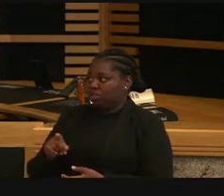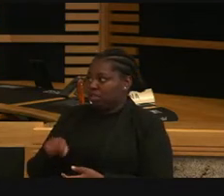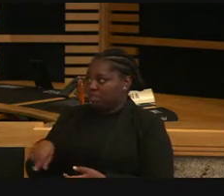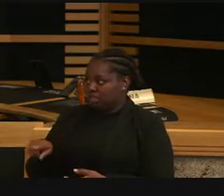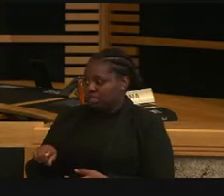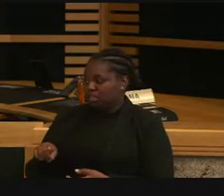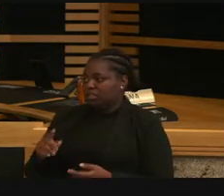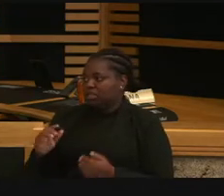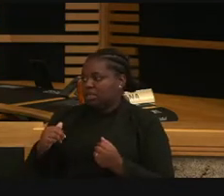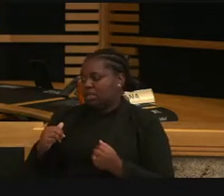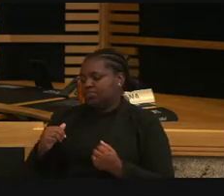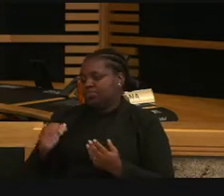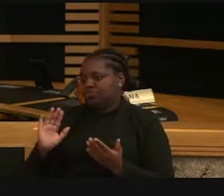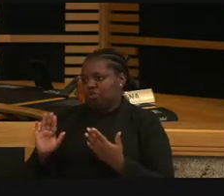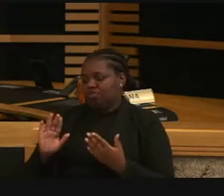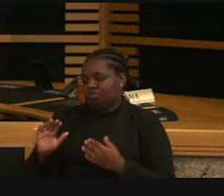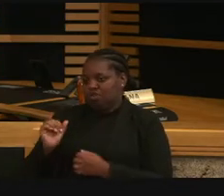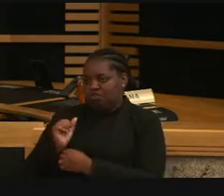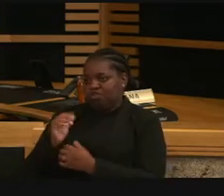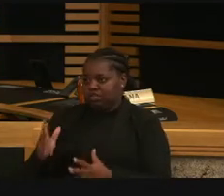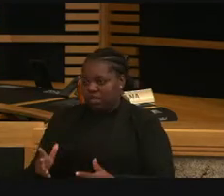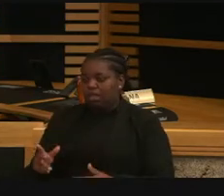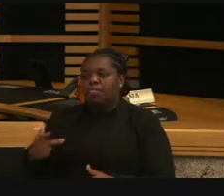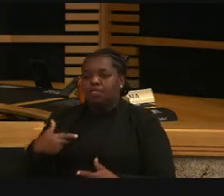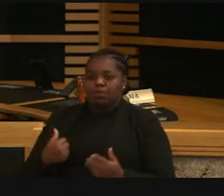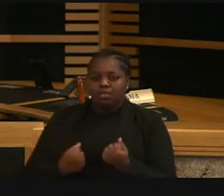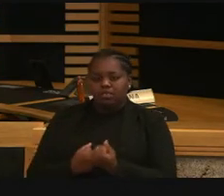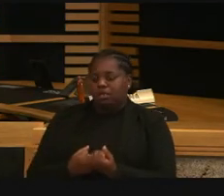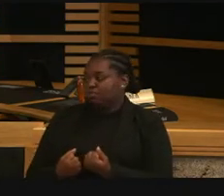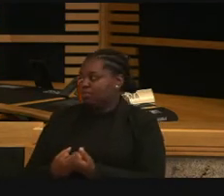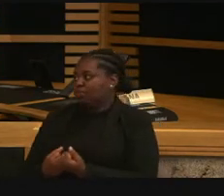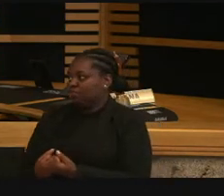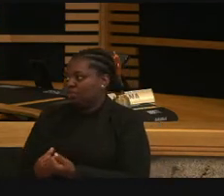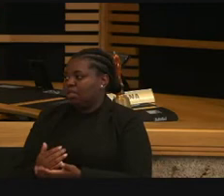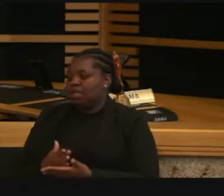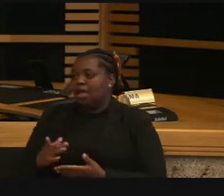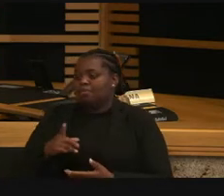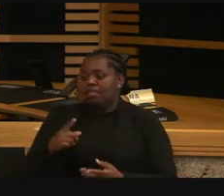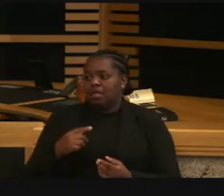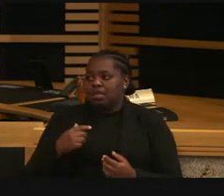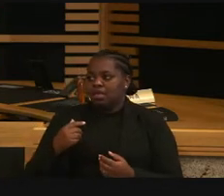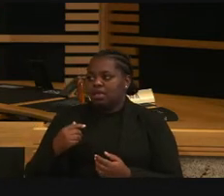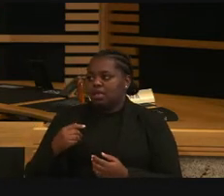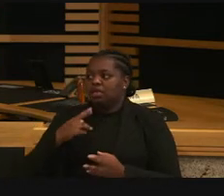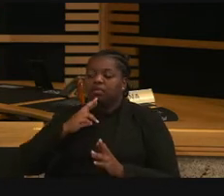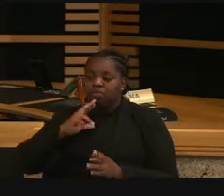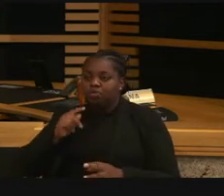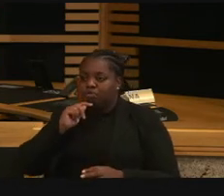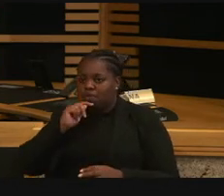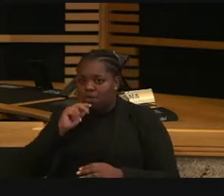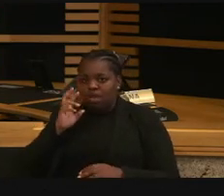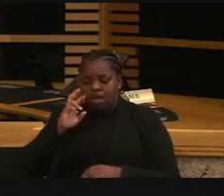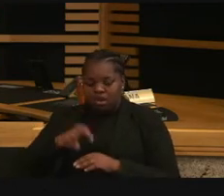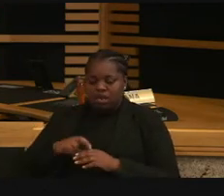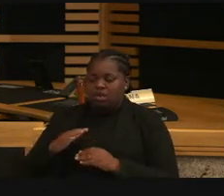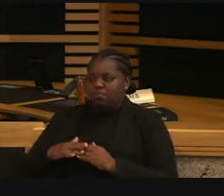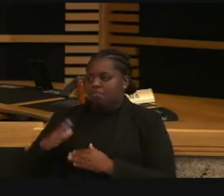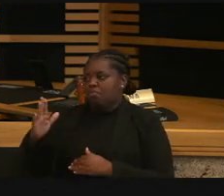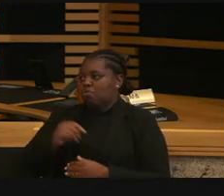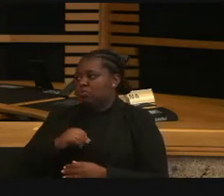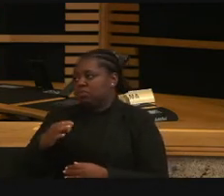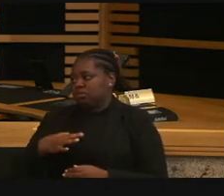traffic officers. Thus, we support some of the issues raised by the report that we need more traffic officers on our